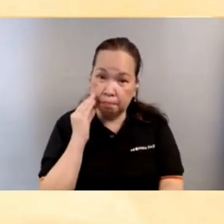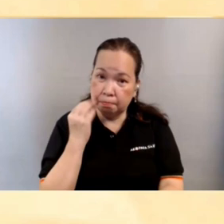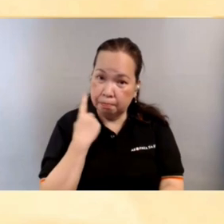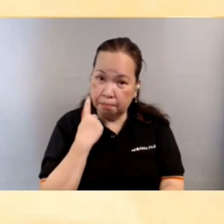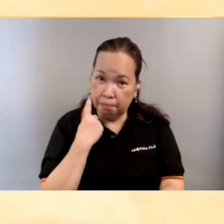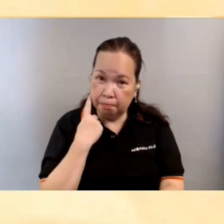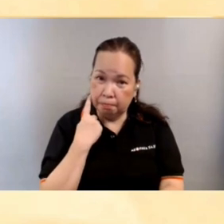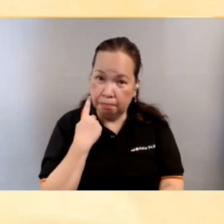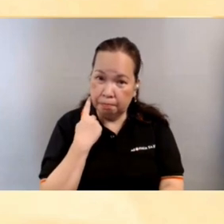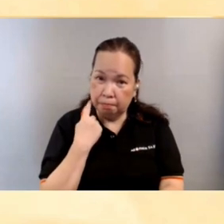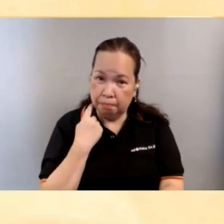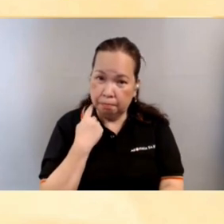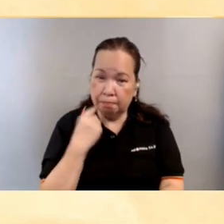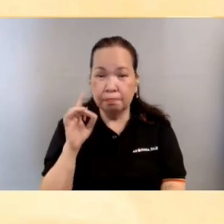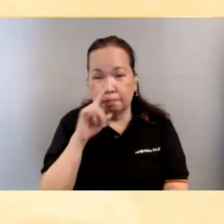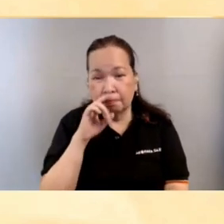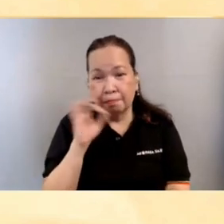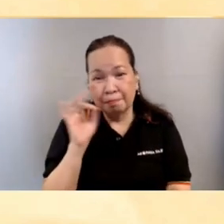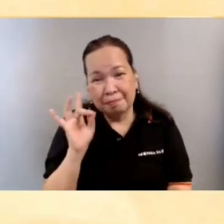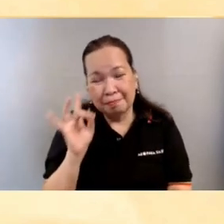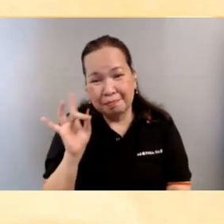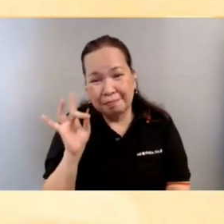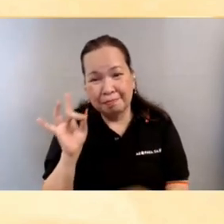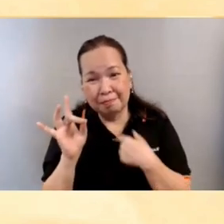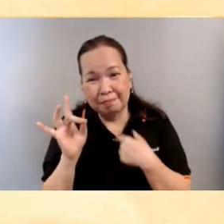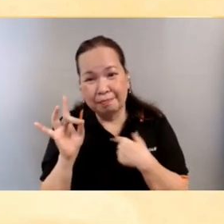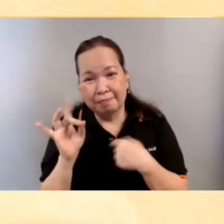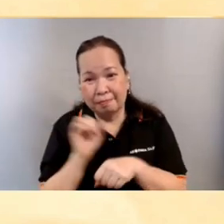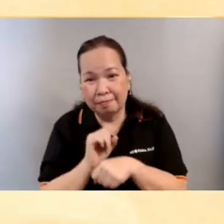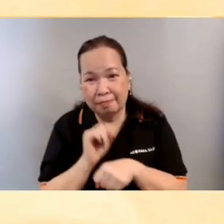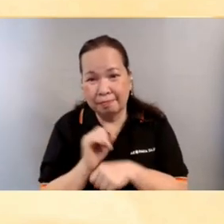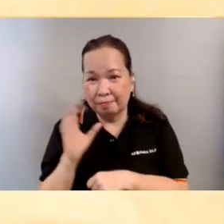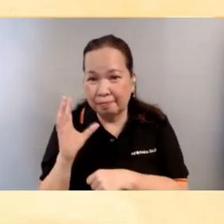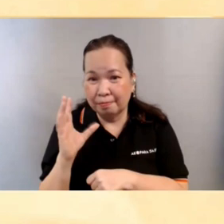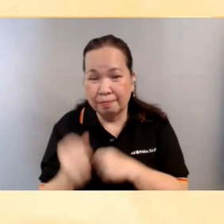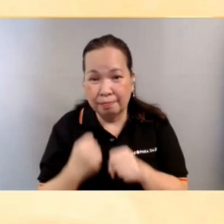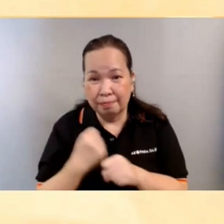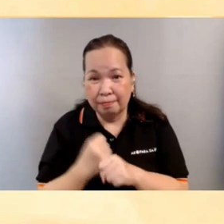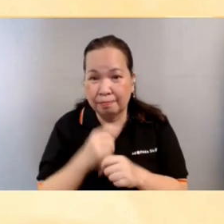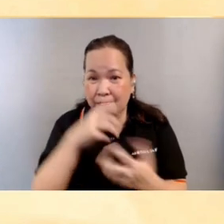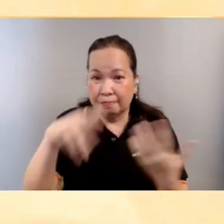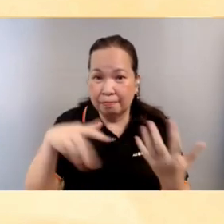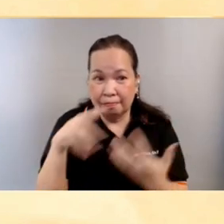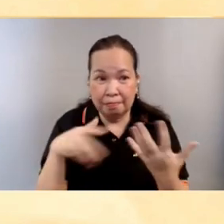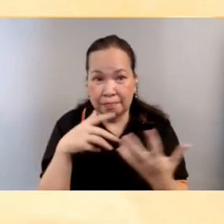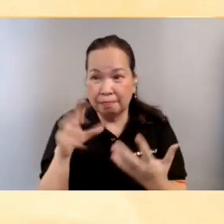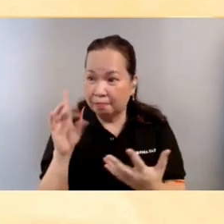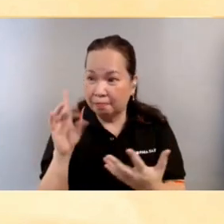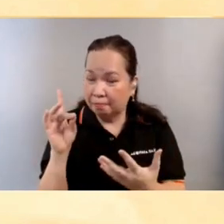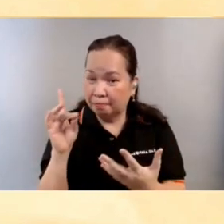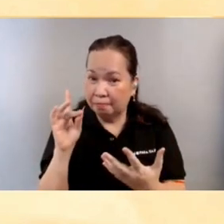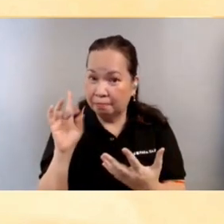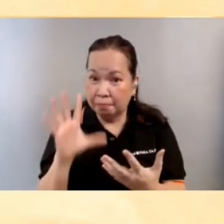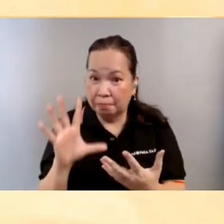an 80-year-old woman working for 50 years with people. I just want to say